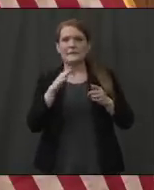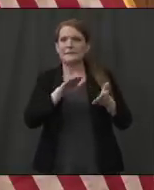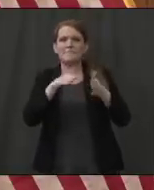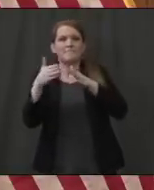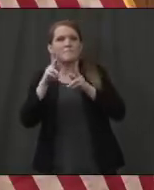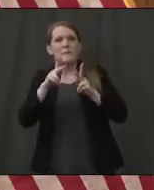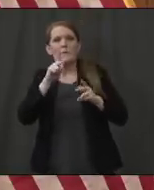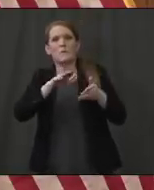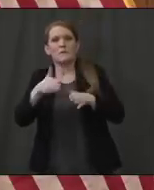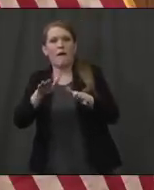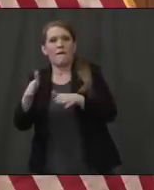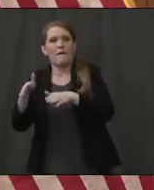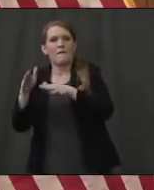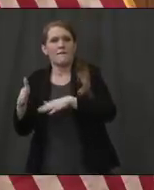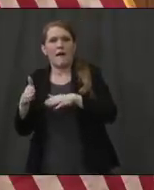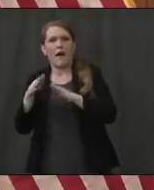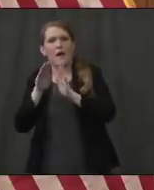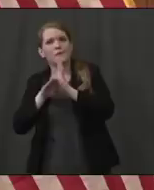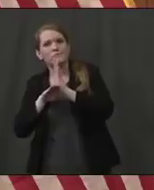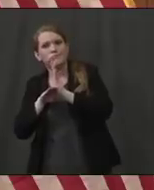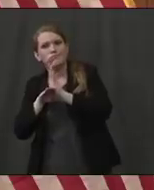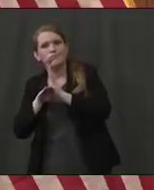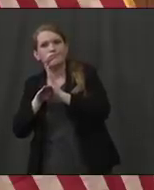at the same rate as the rate of diagnosis?